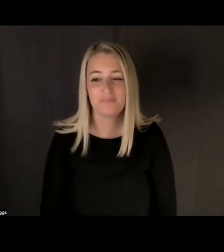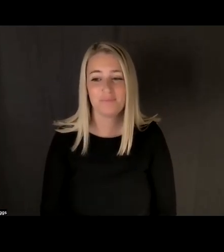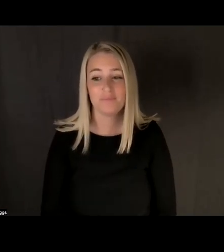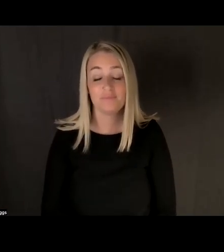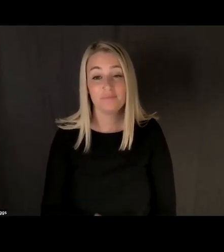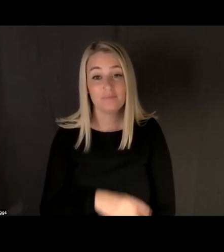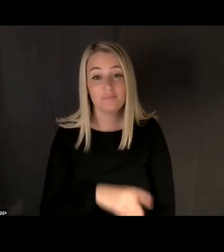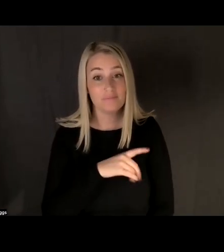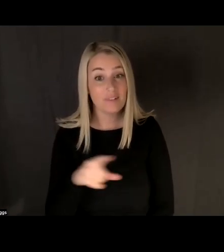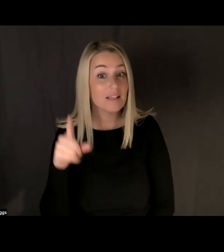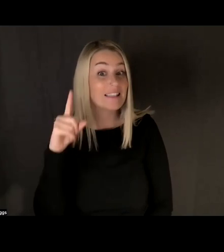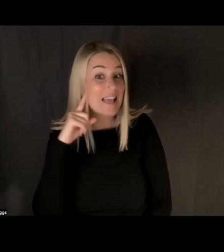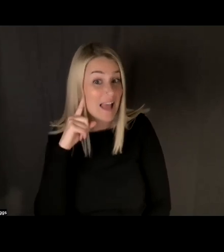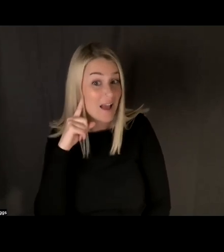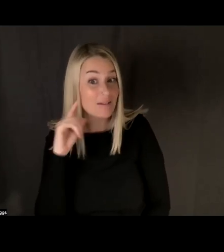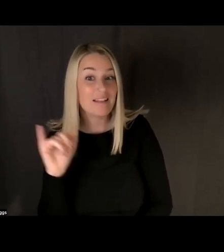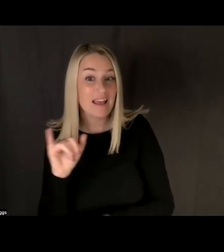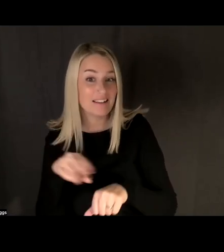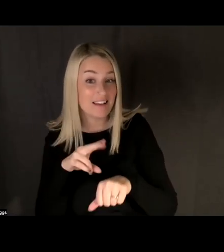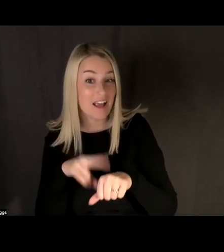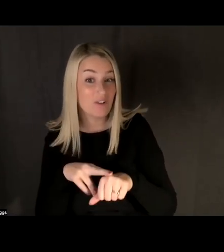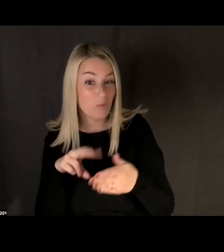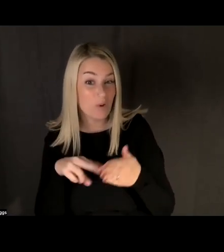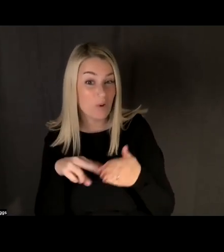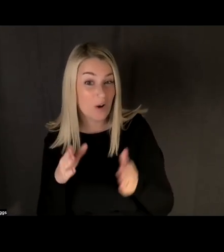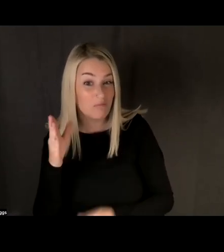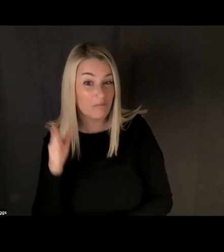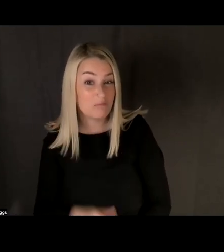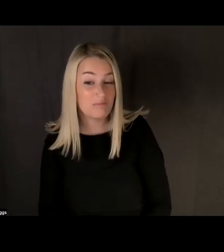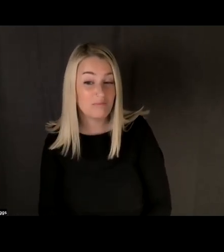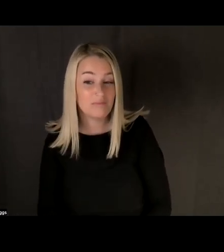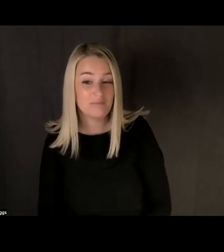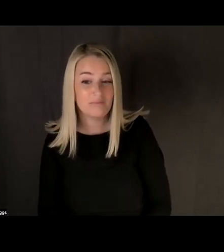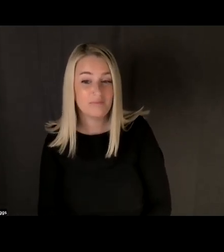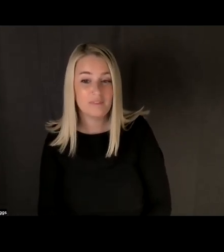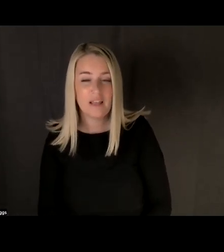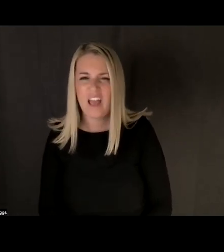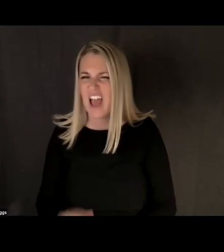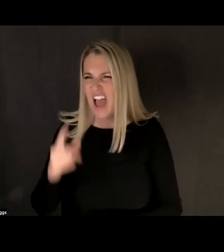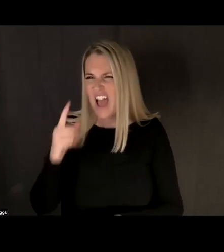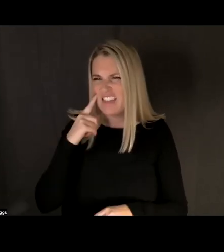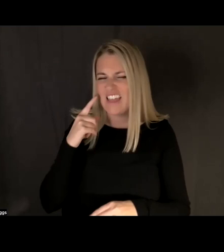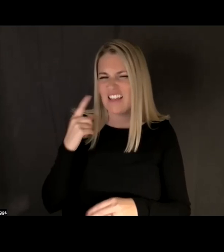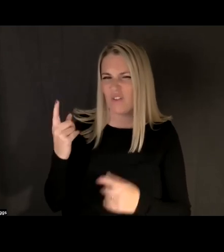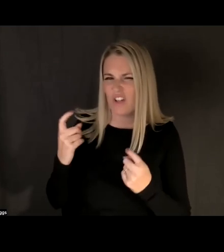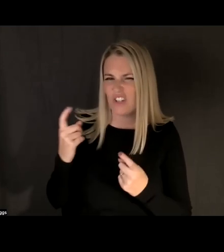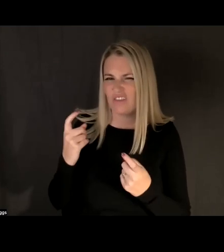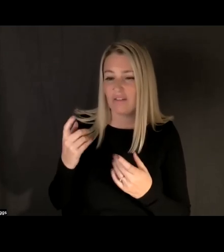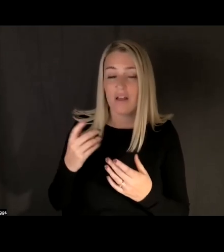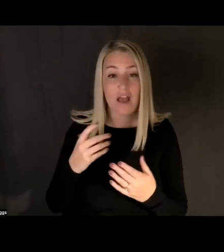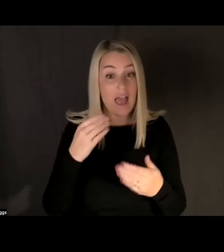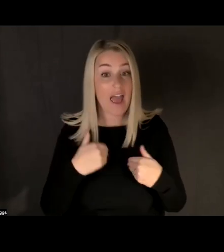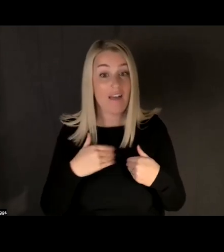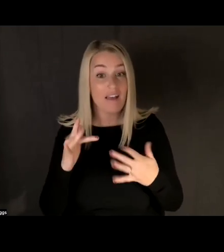a natural reader. So we probably should just keep going, look for questions at this We point. have a link at the end of our slideshow that